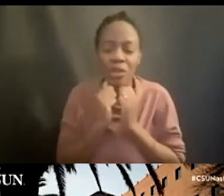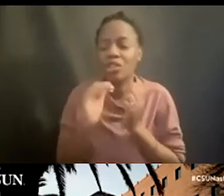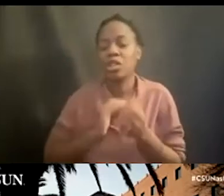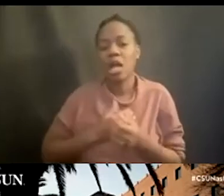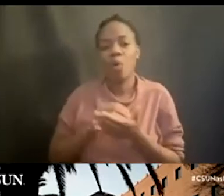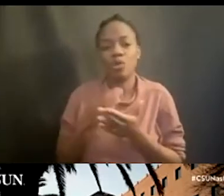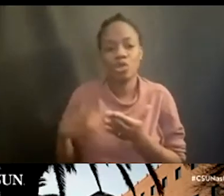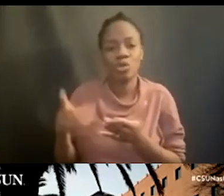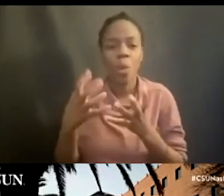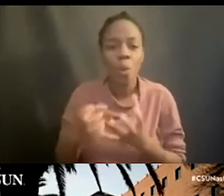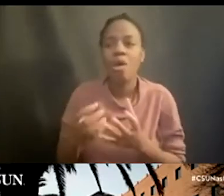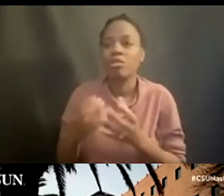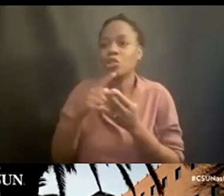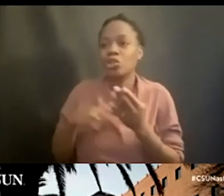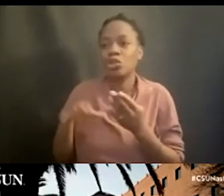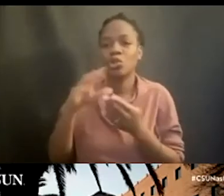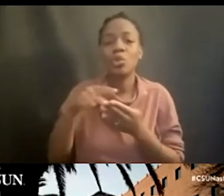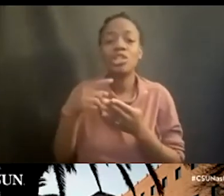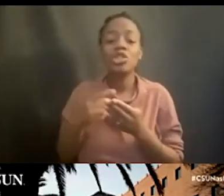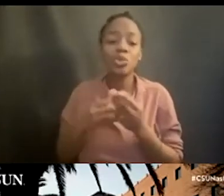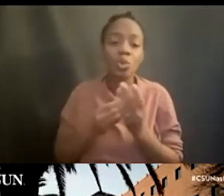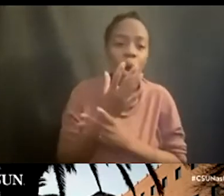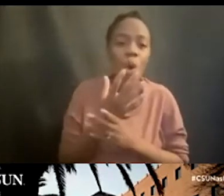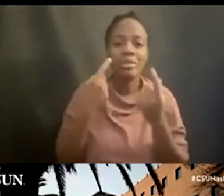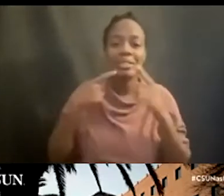want to see you thrive and succeed. Thank you.